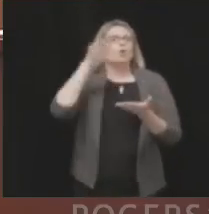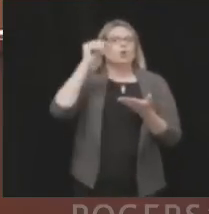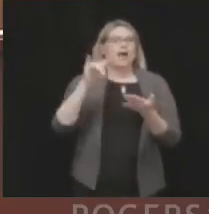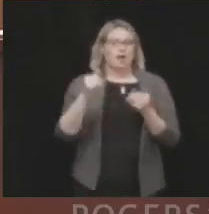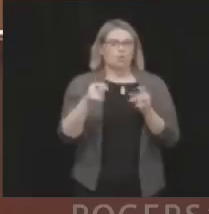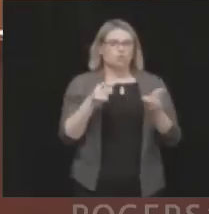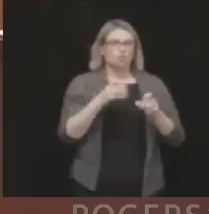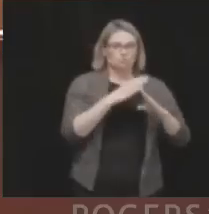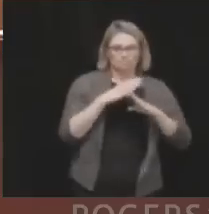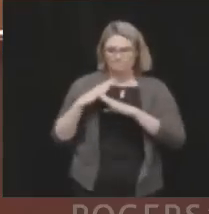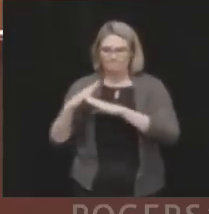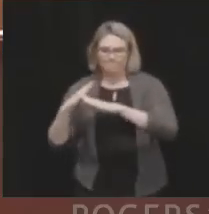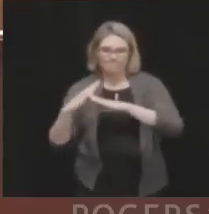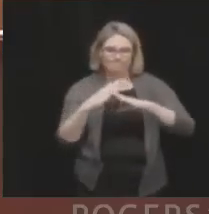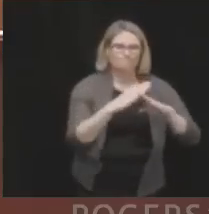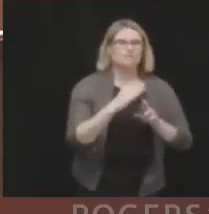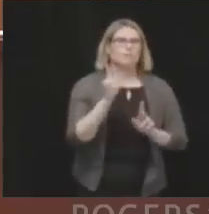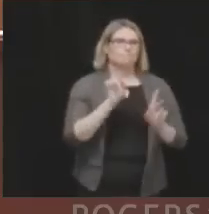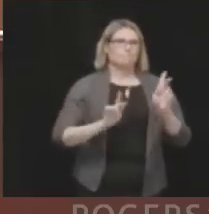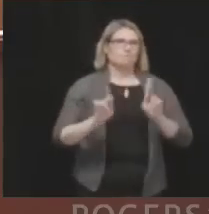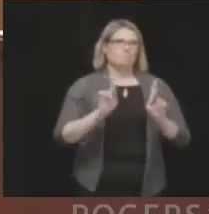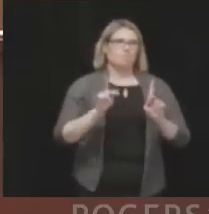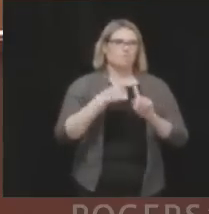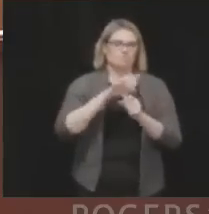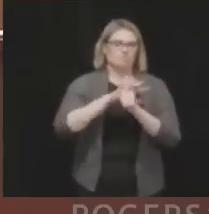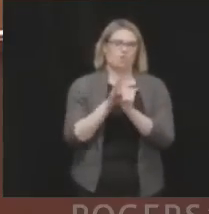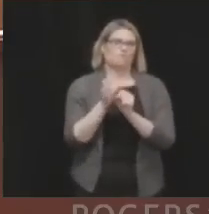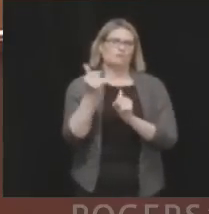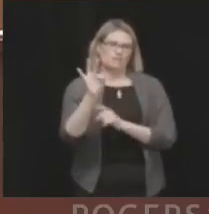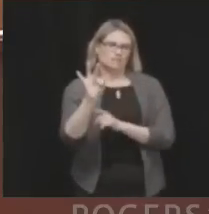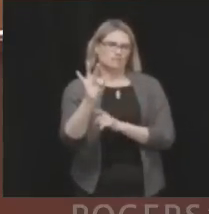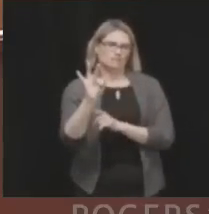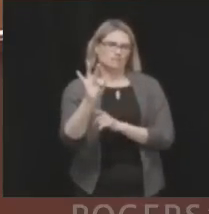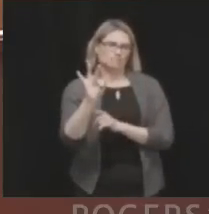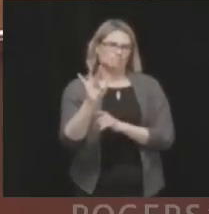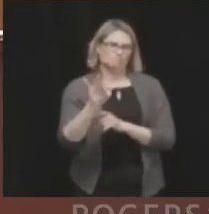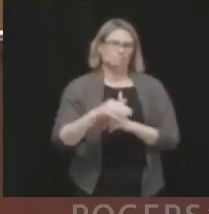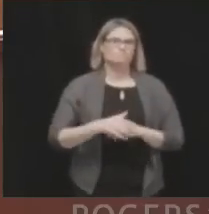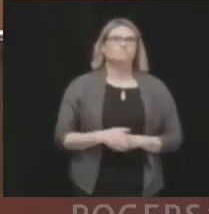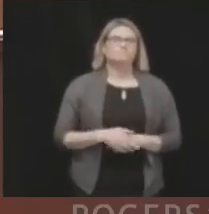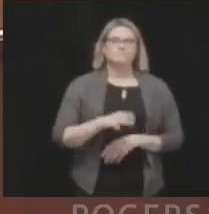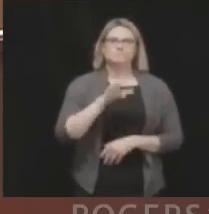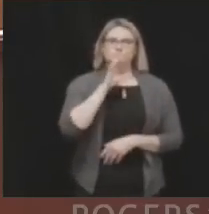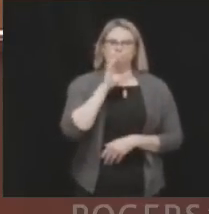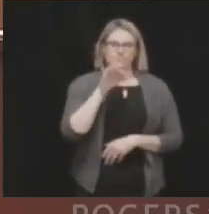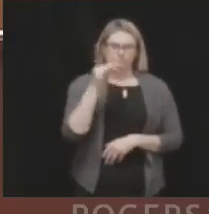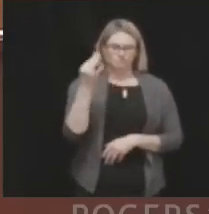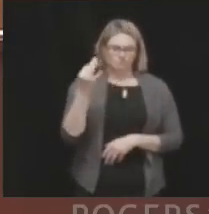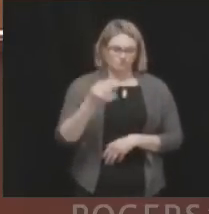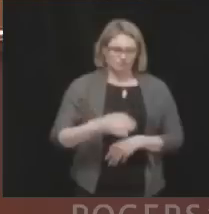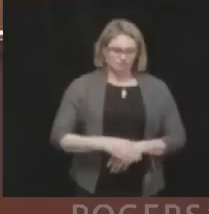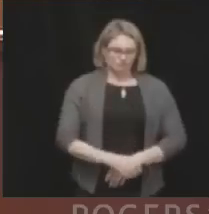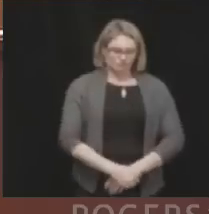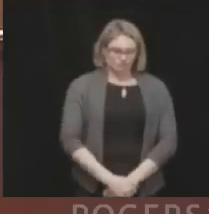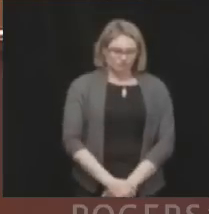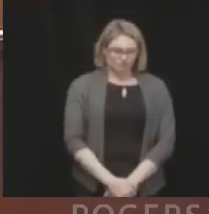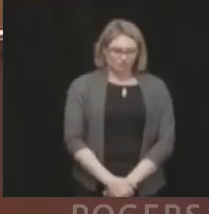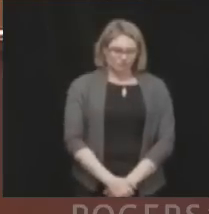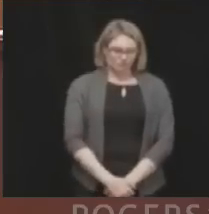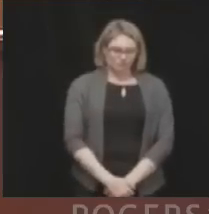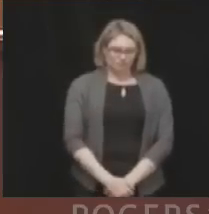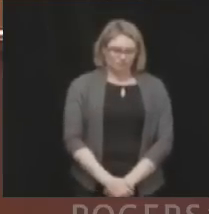dirai jamais assez. As I said, we are currently in the red phase, but thanks to your hard